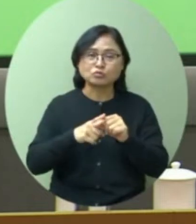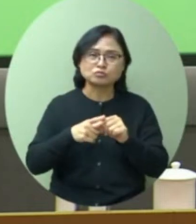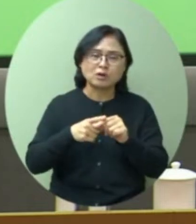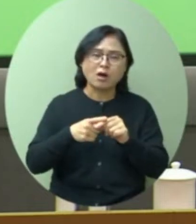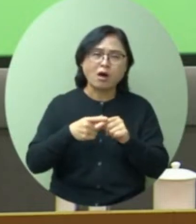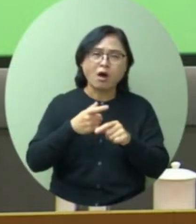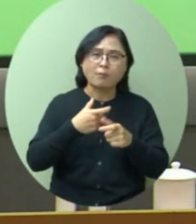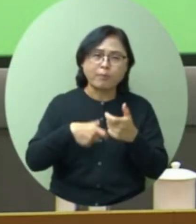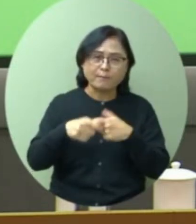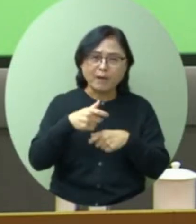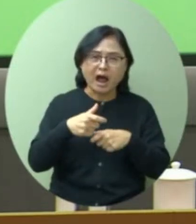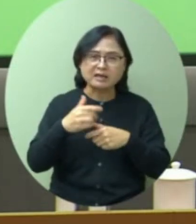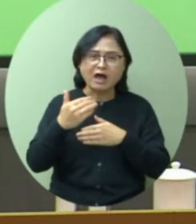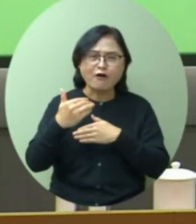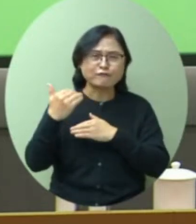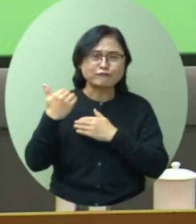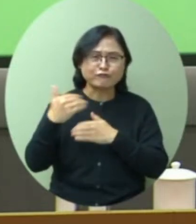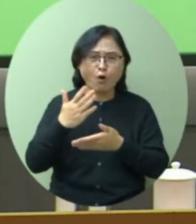commodity trading